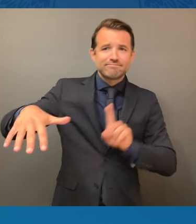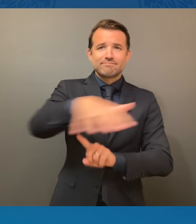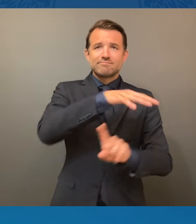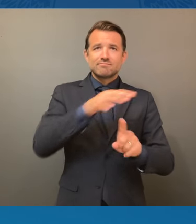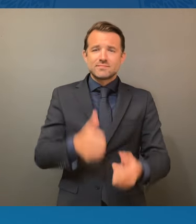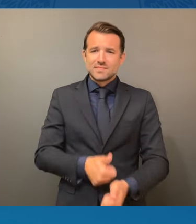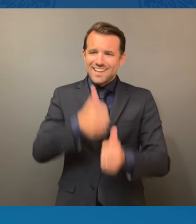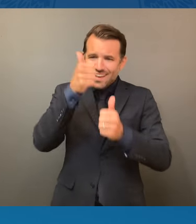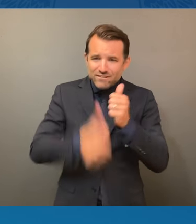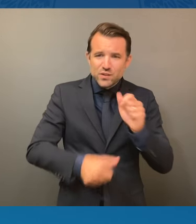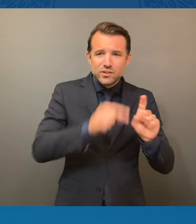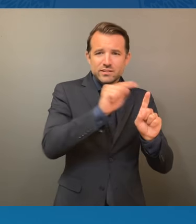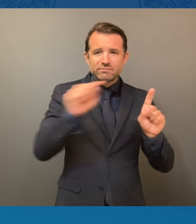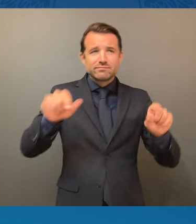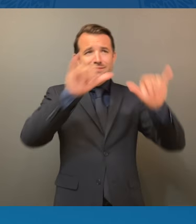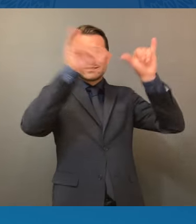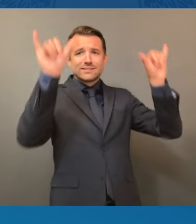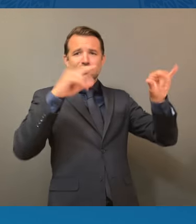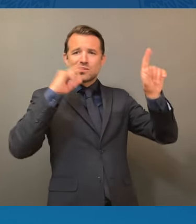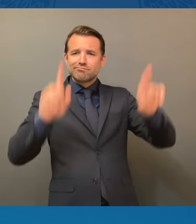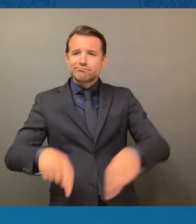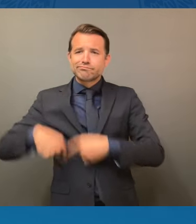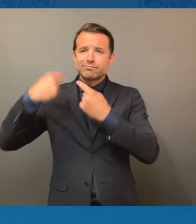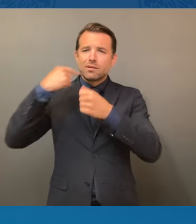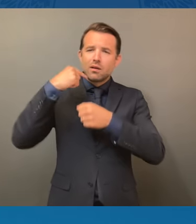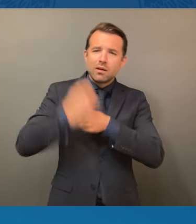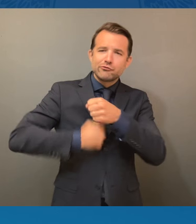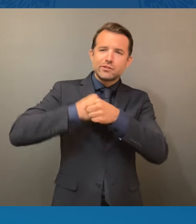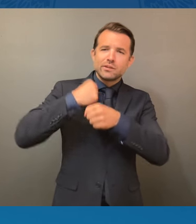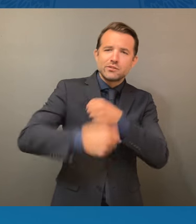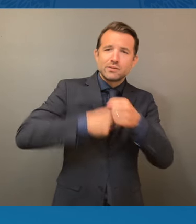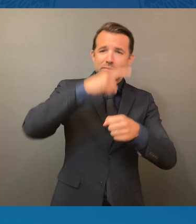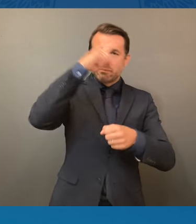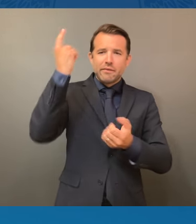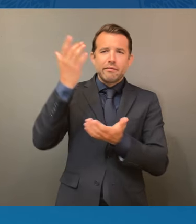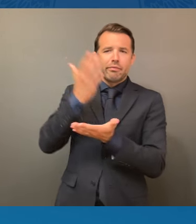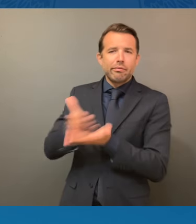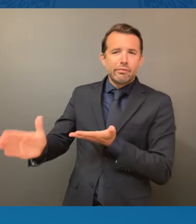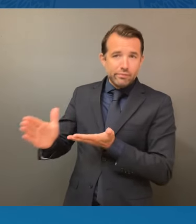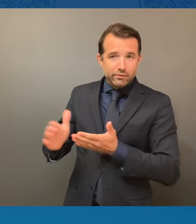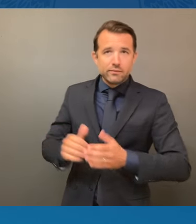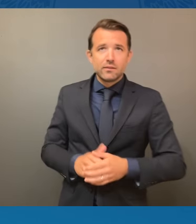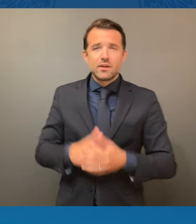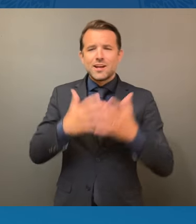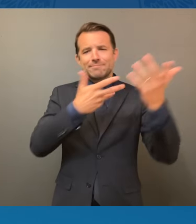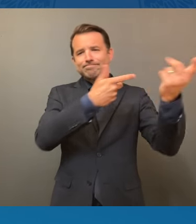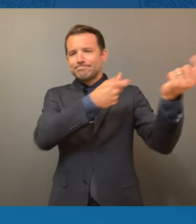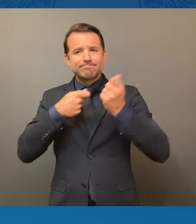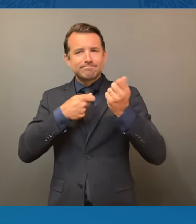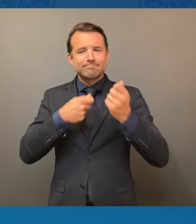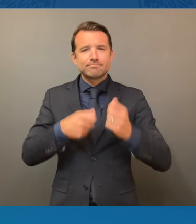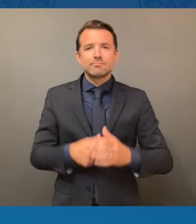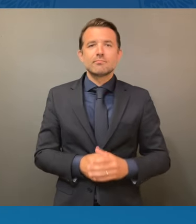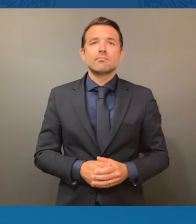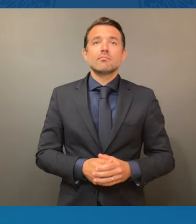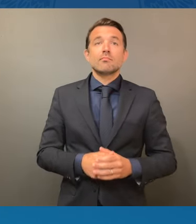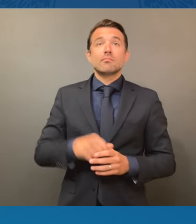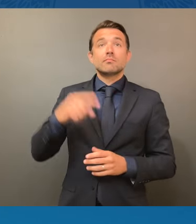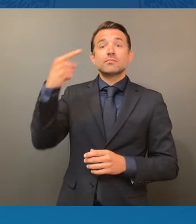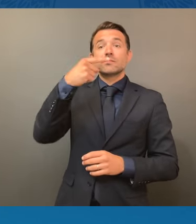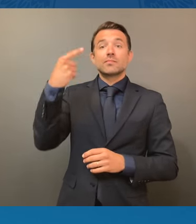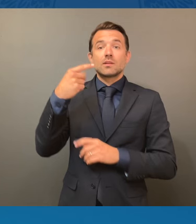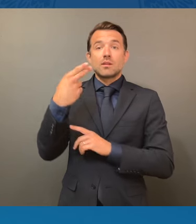for far too long. As the first HBCU alum to lead our nation from the White House,